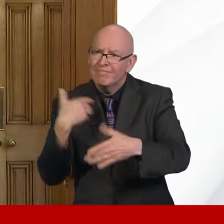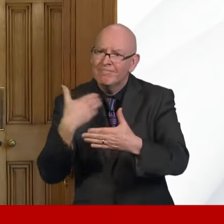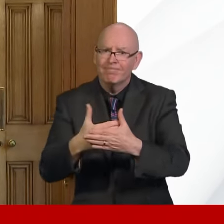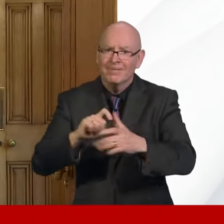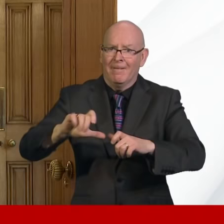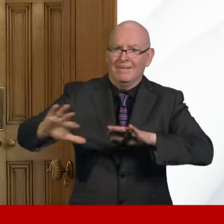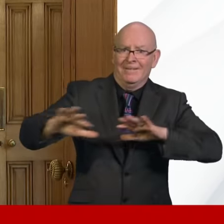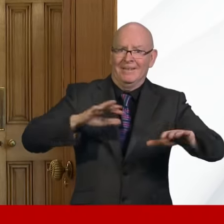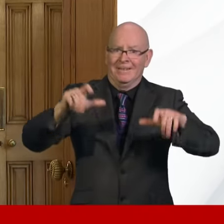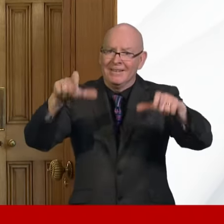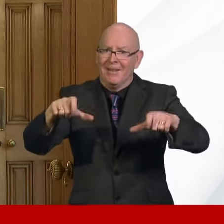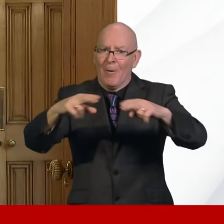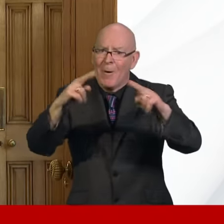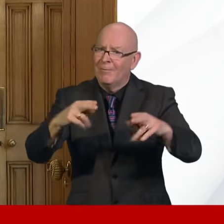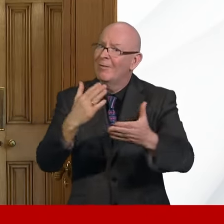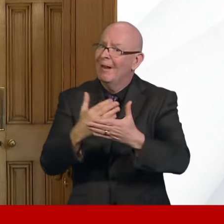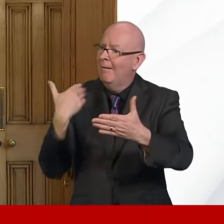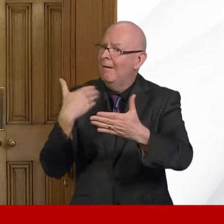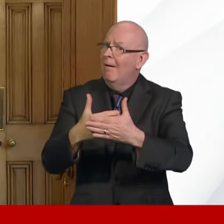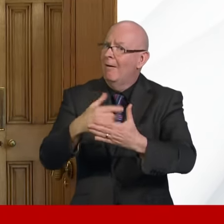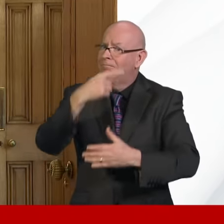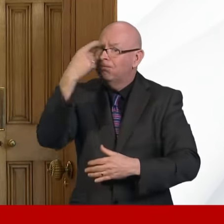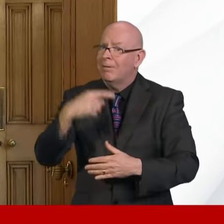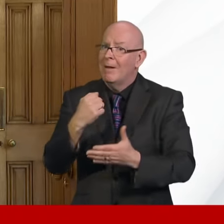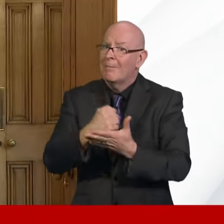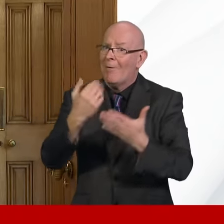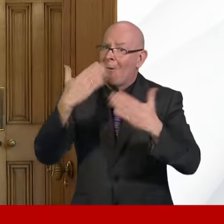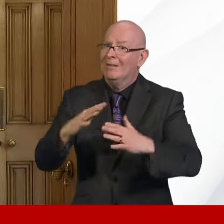the NHS, and save lives. Thank you. The Chancellor, Rishi Sunak.